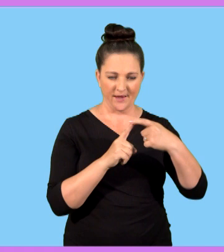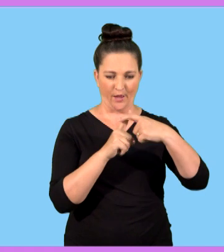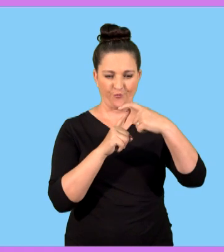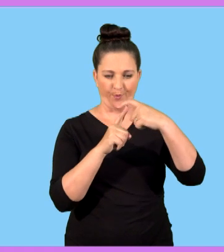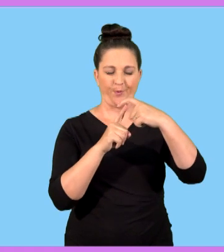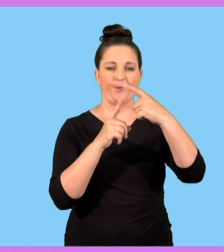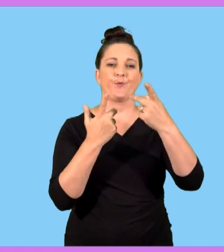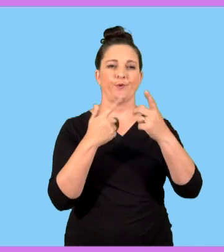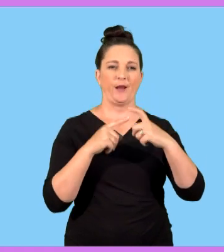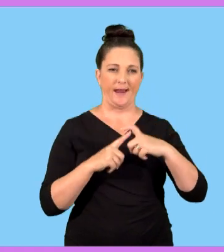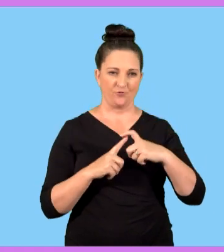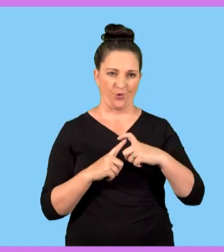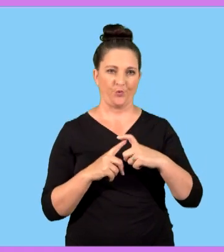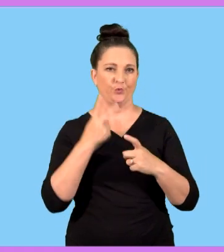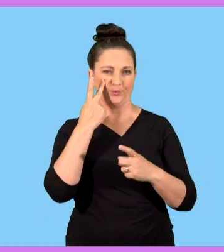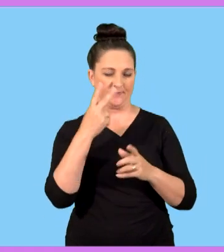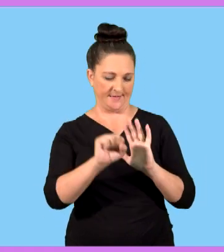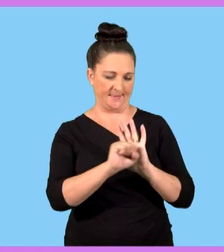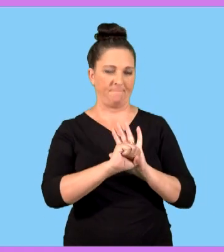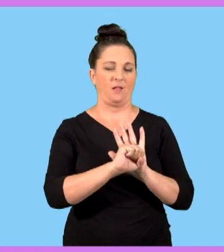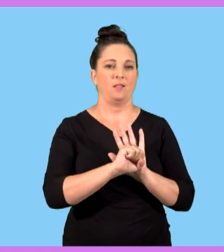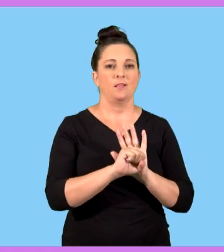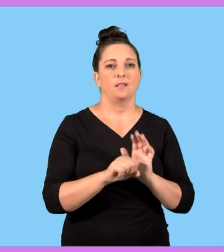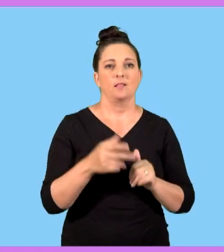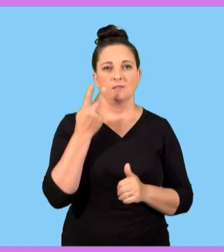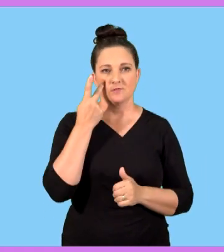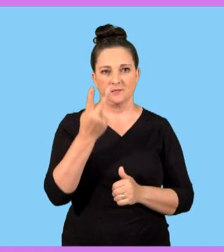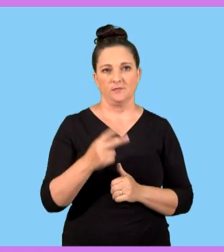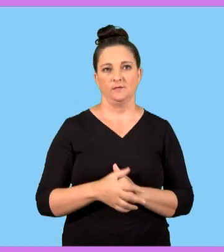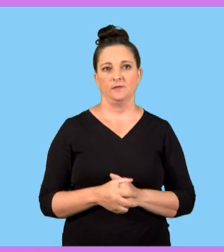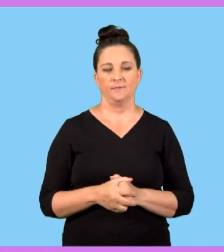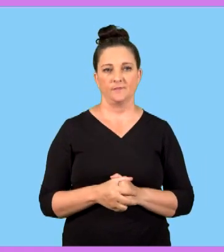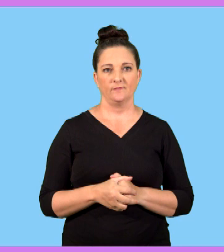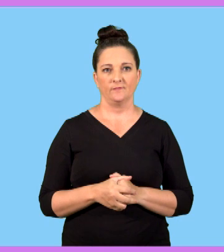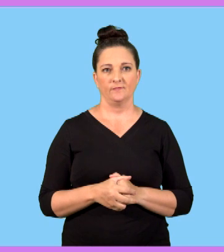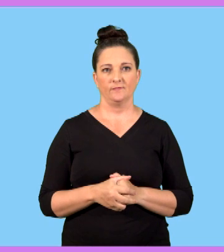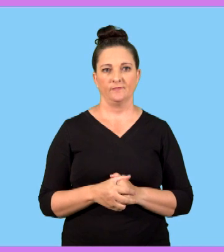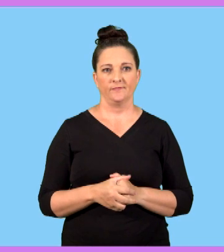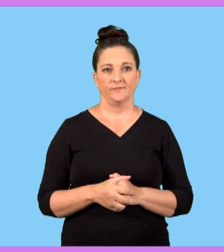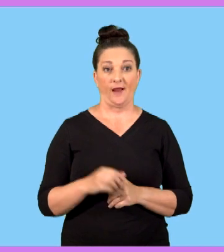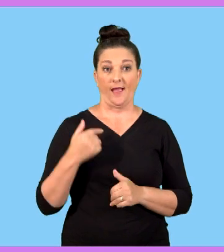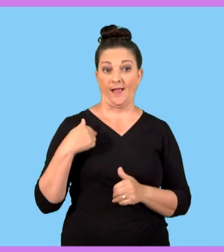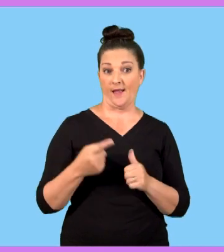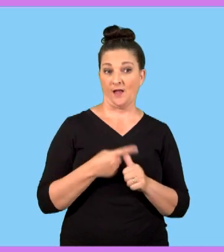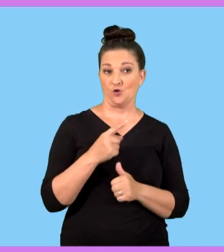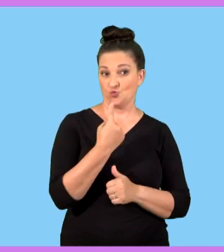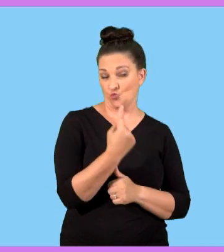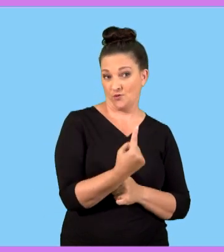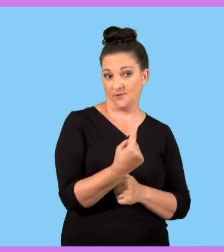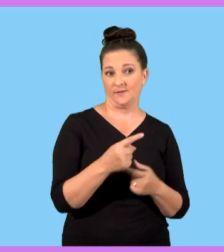doors or the key, right? The symbol representing exit door. So I count 1